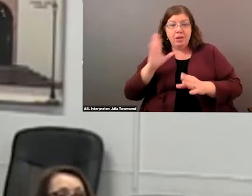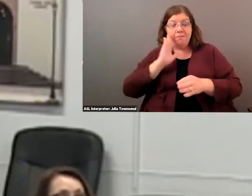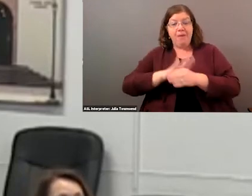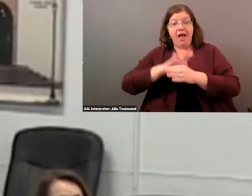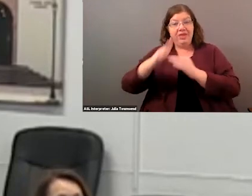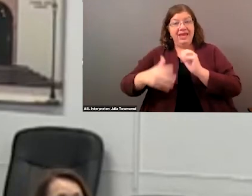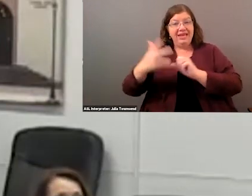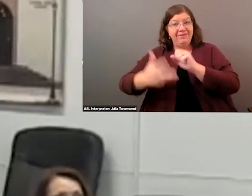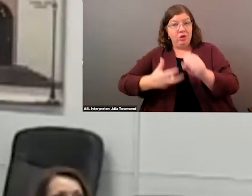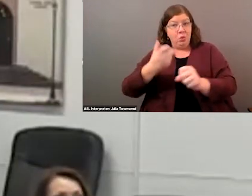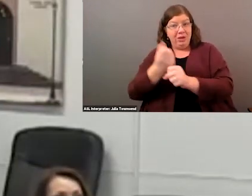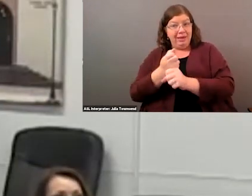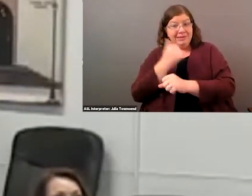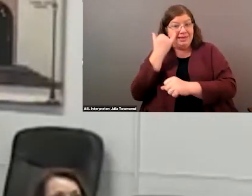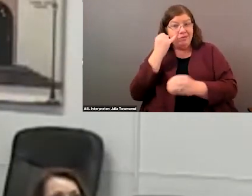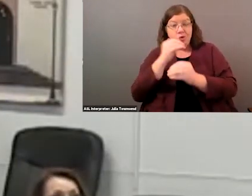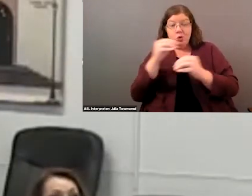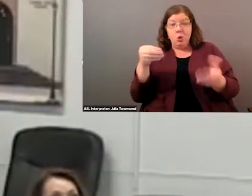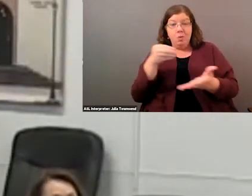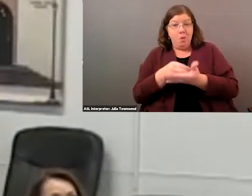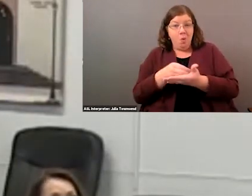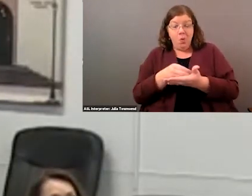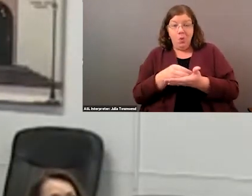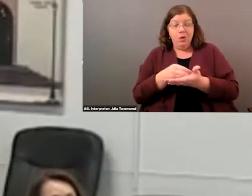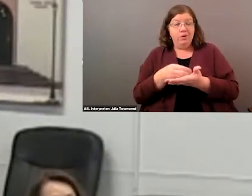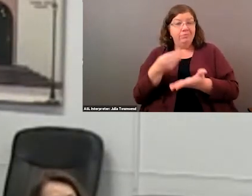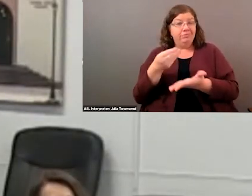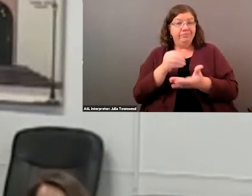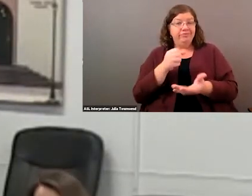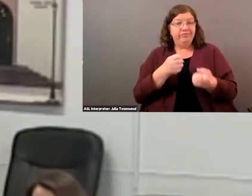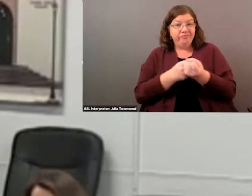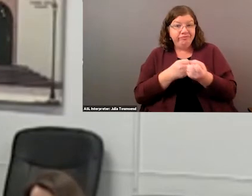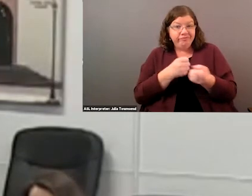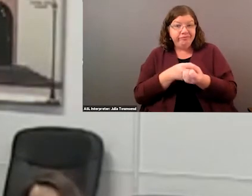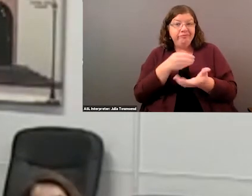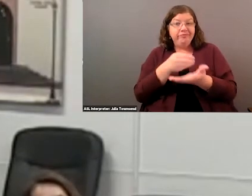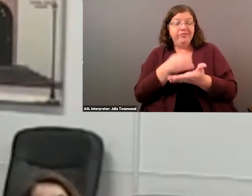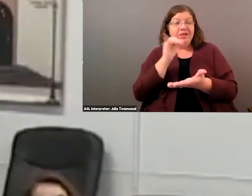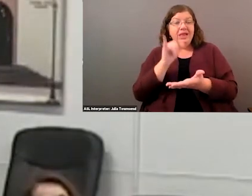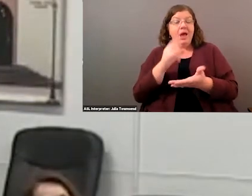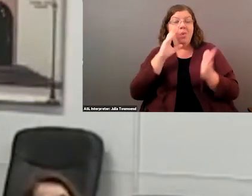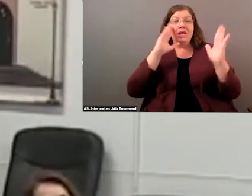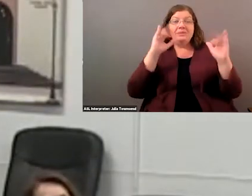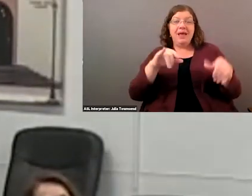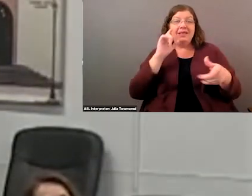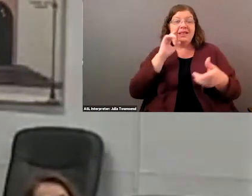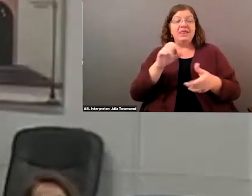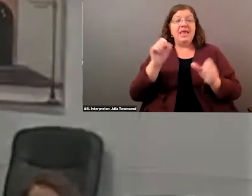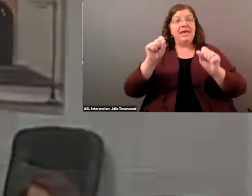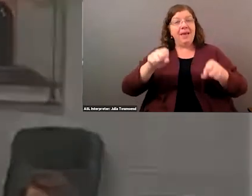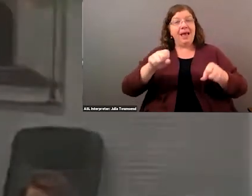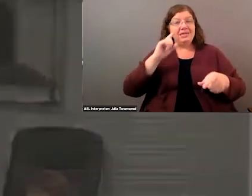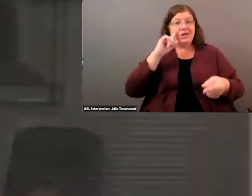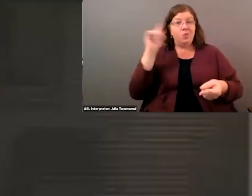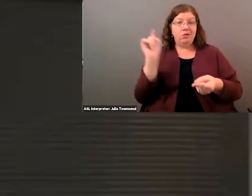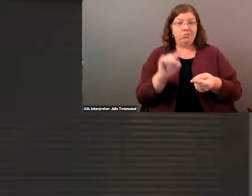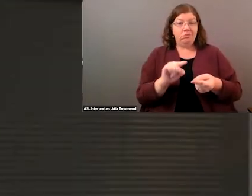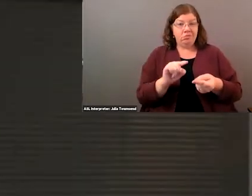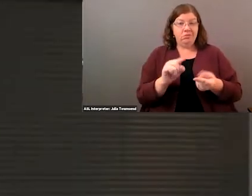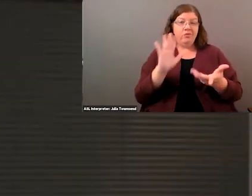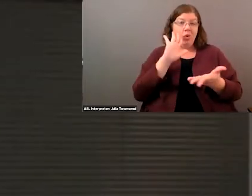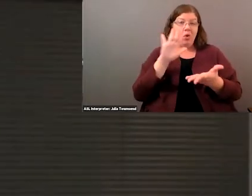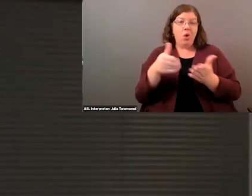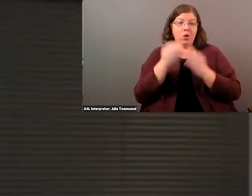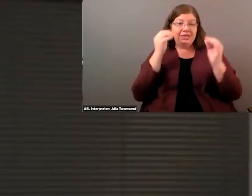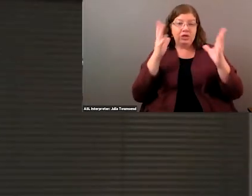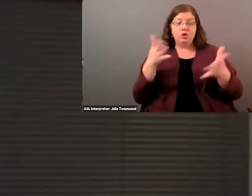the capacity was left behind with all teachers. And you did mention at the beginning of your report that these 3 positions are going to be